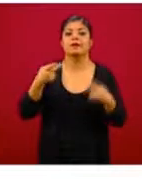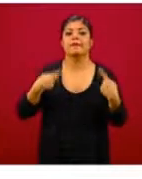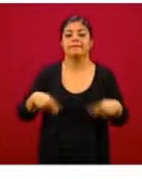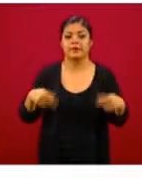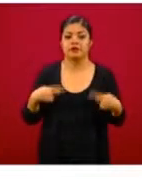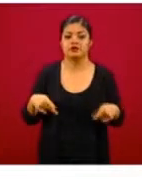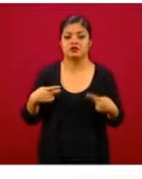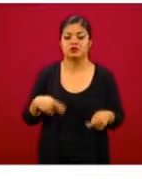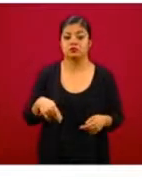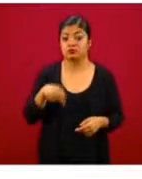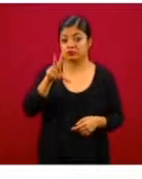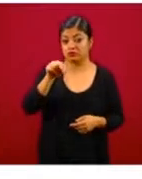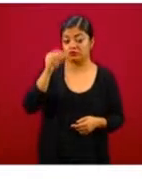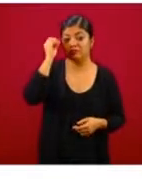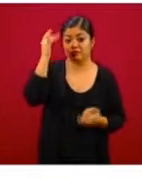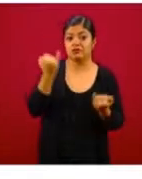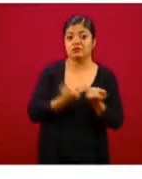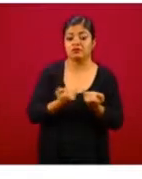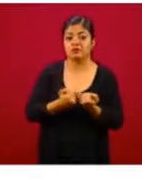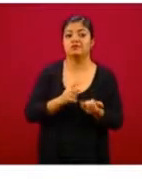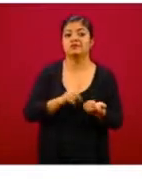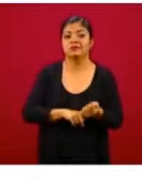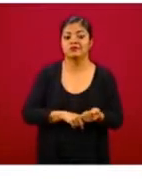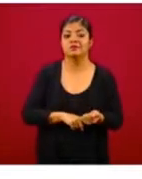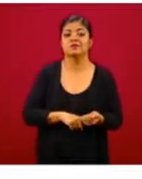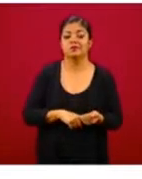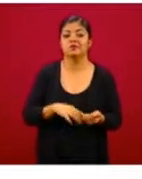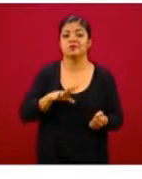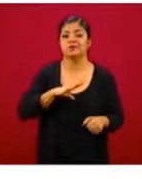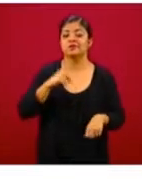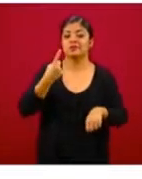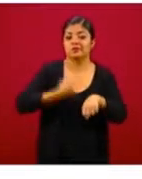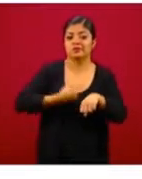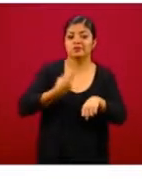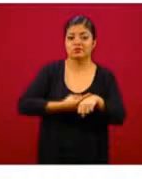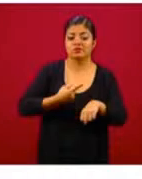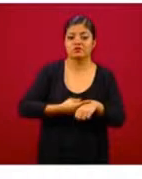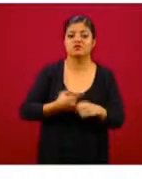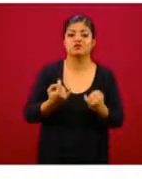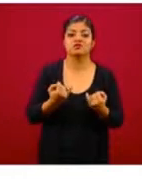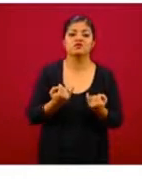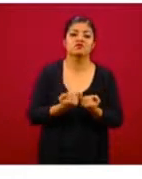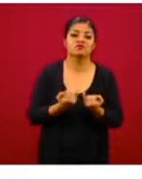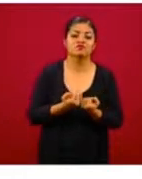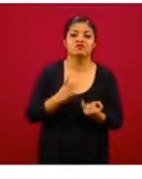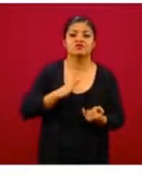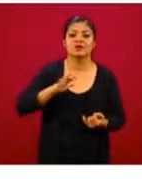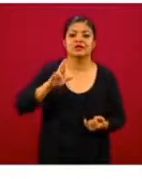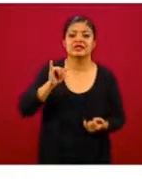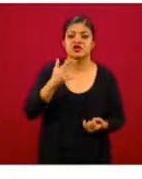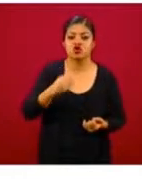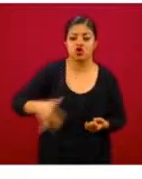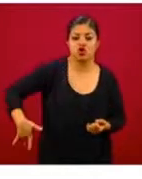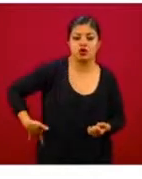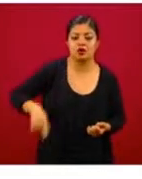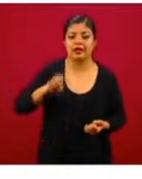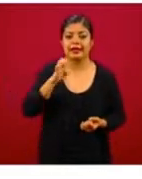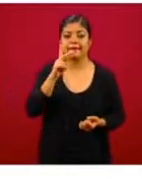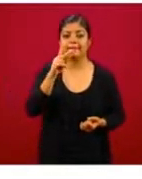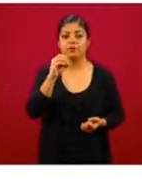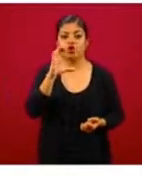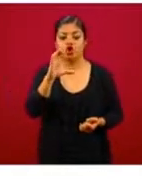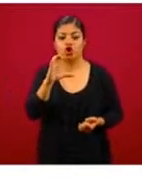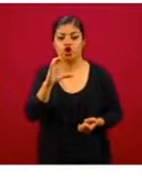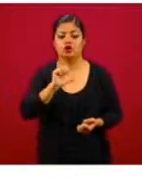being correlated to complications and deaths. Keeping in mind that we're also looking at